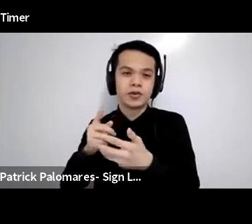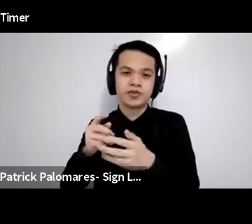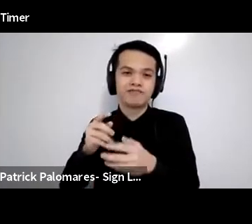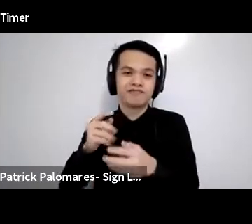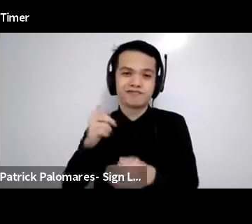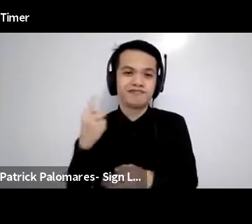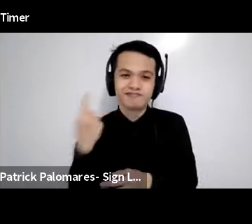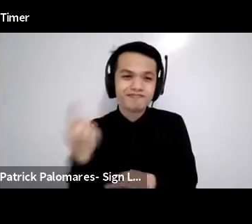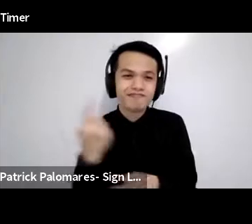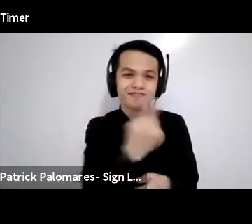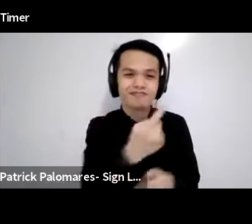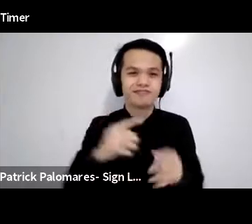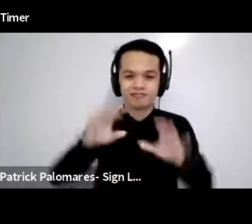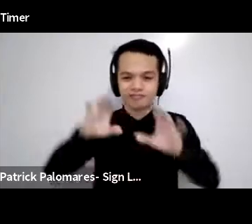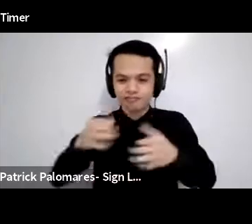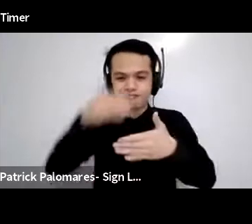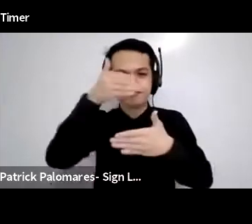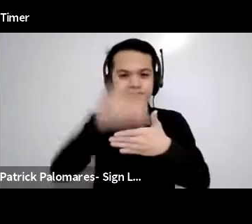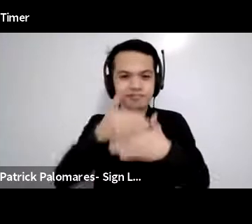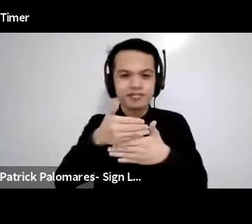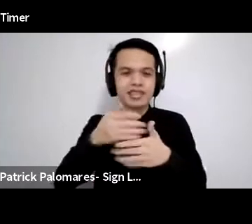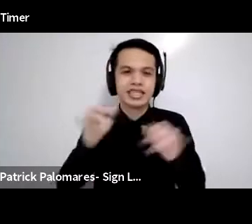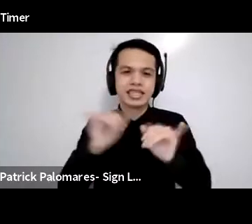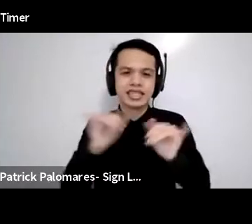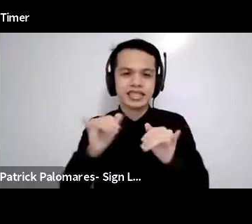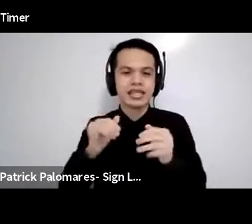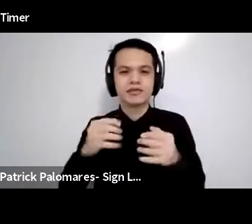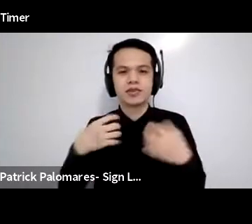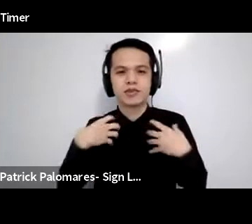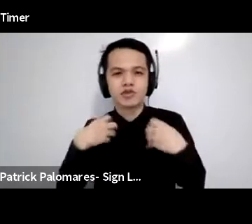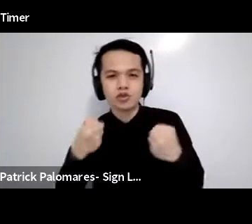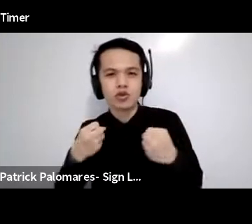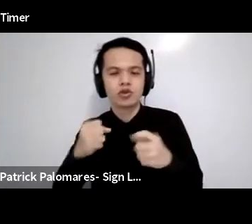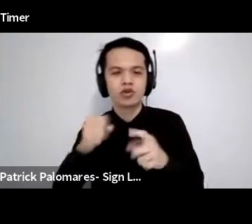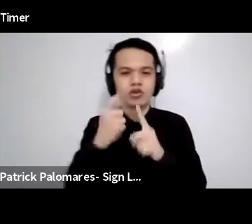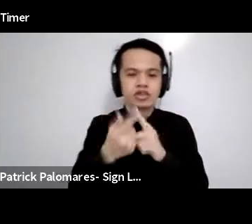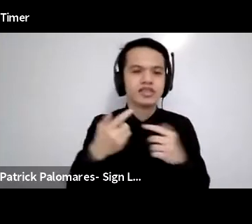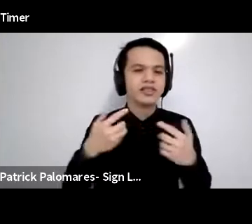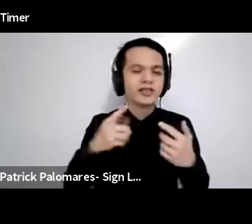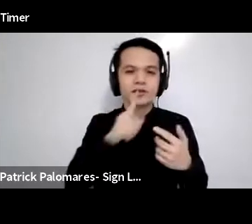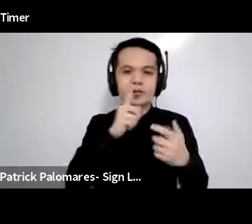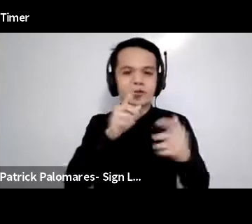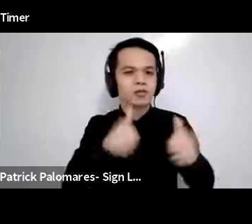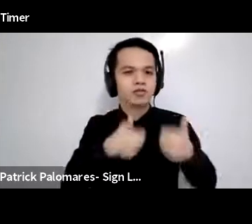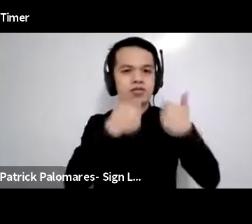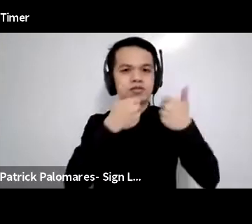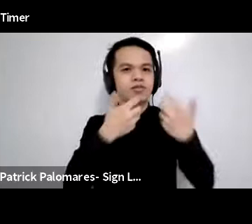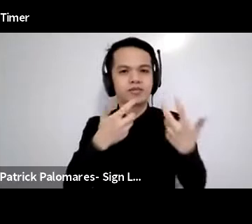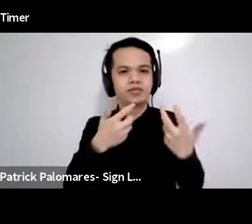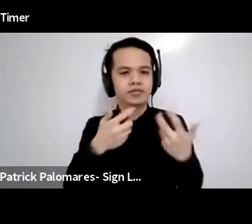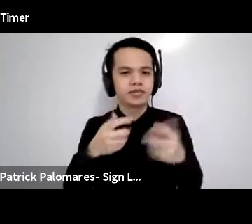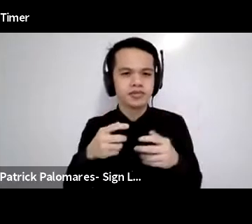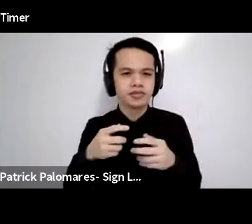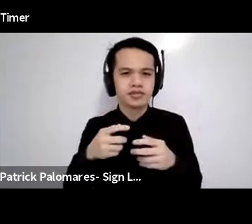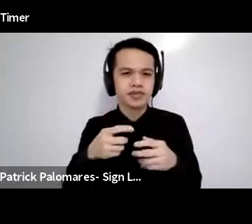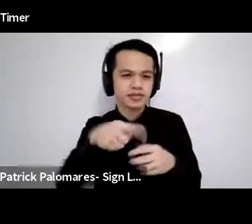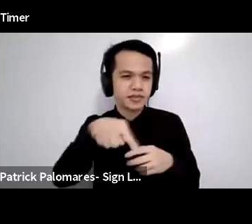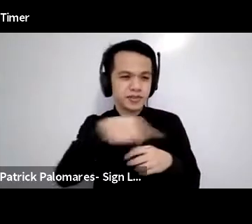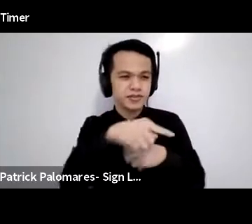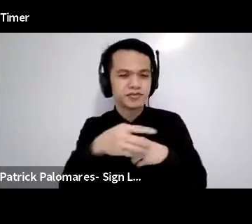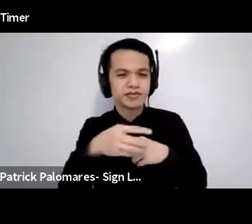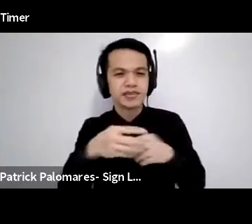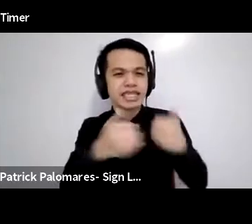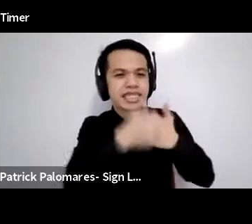and taken a tremendous toll on the health, social, and economic status of vulnerable communities, households,